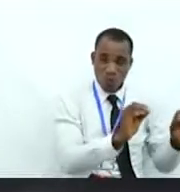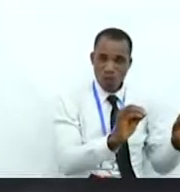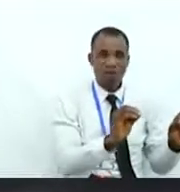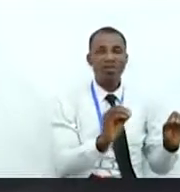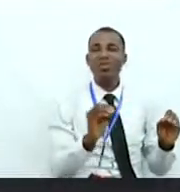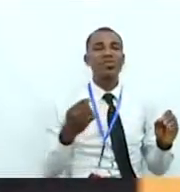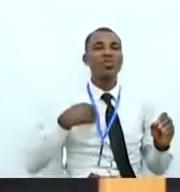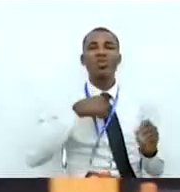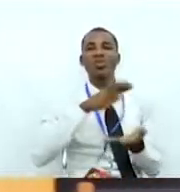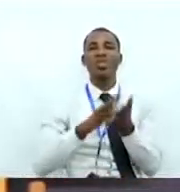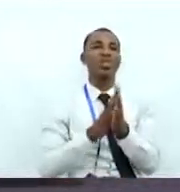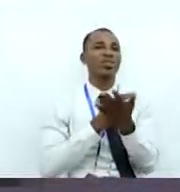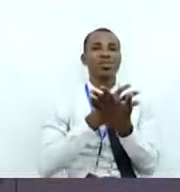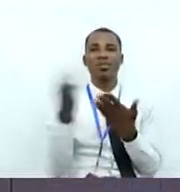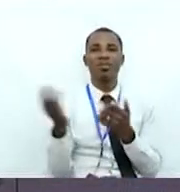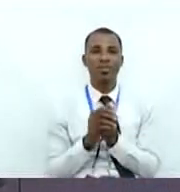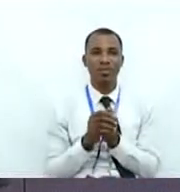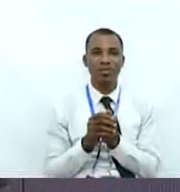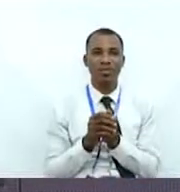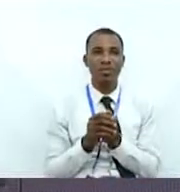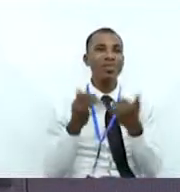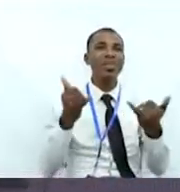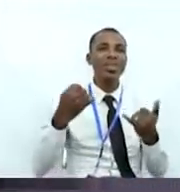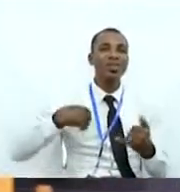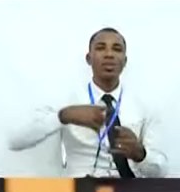People have believed, but they are not repenting.